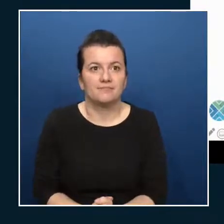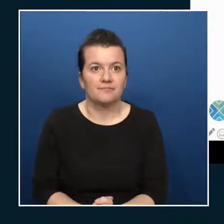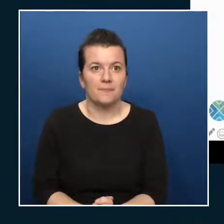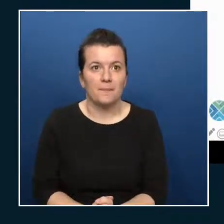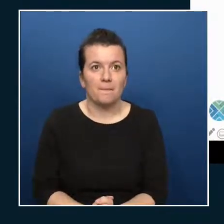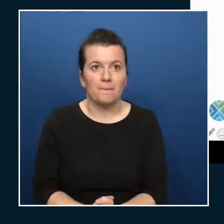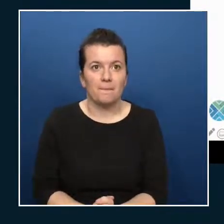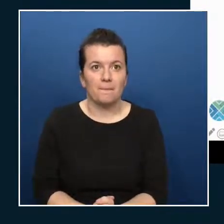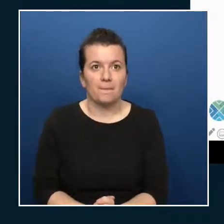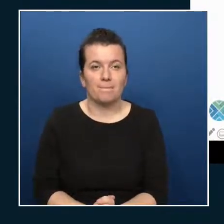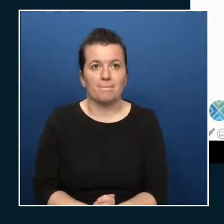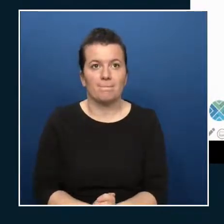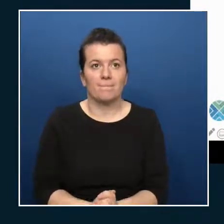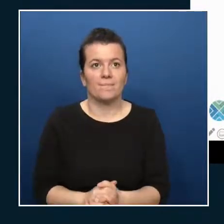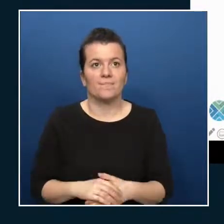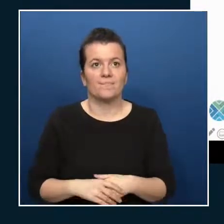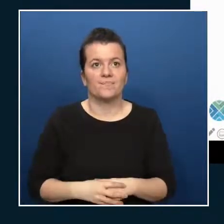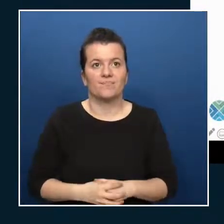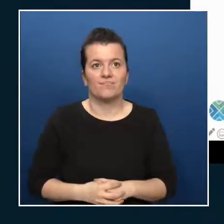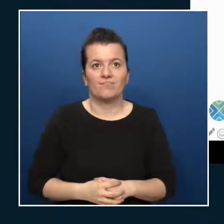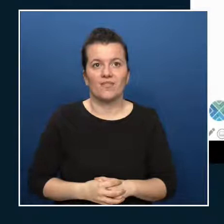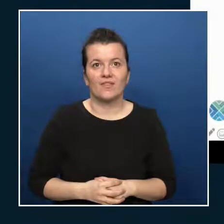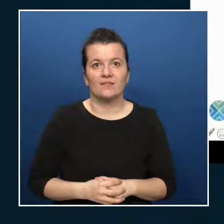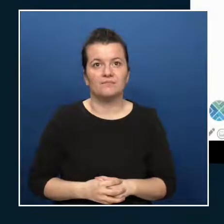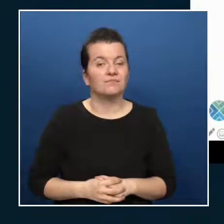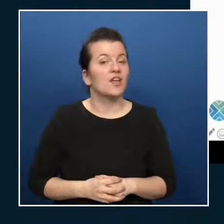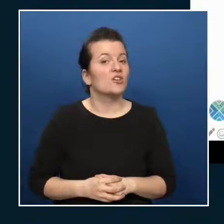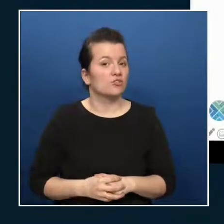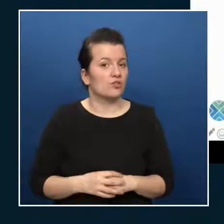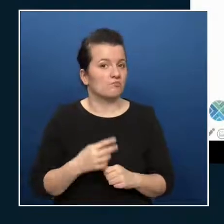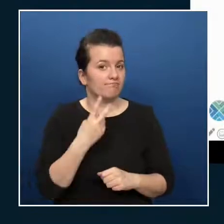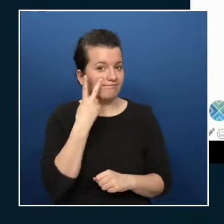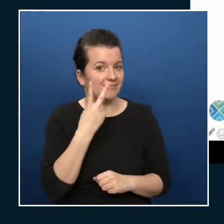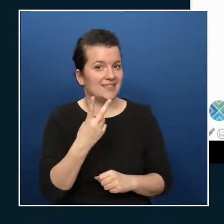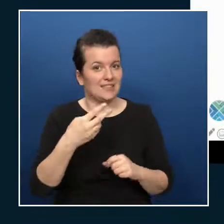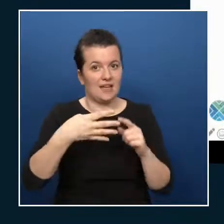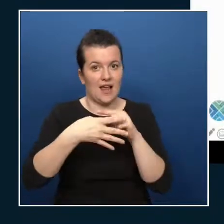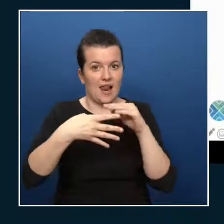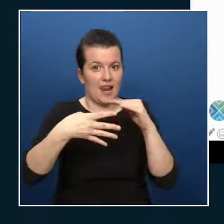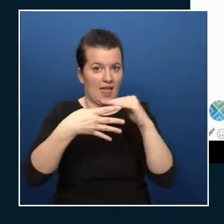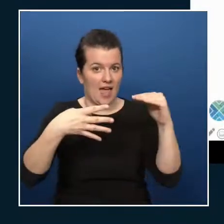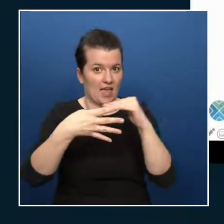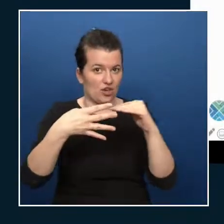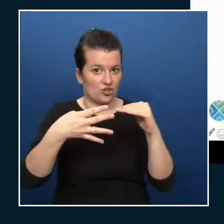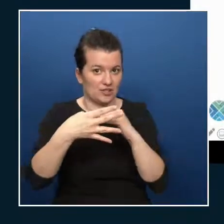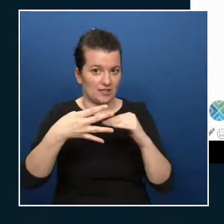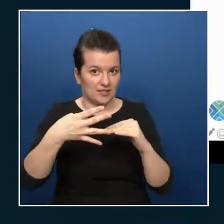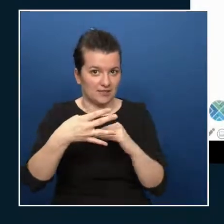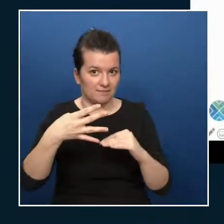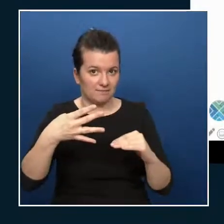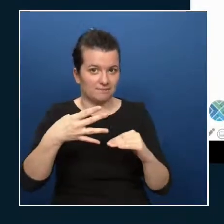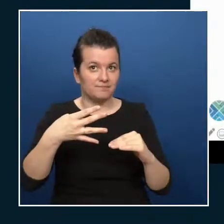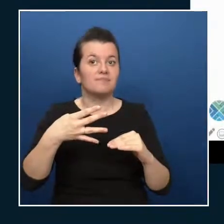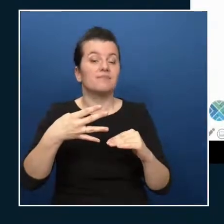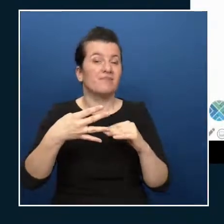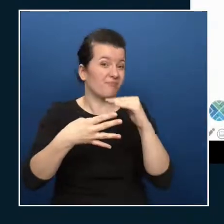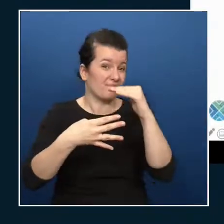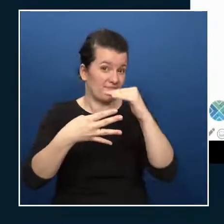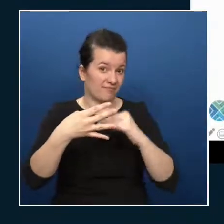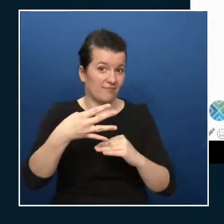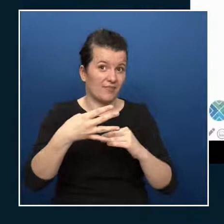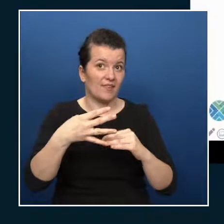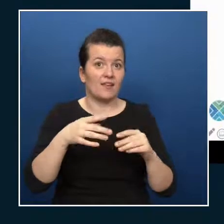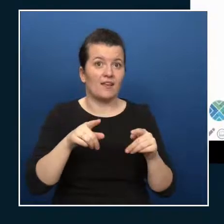configuration as well. And if you look at these layers, you'll see that these are the same I use in the